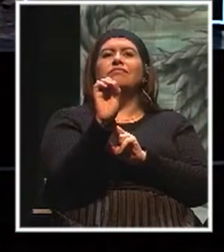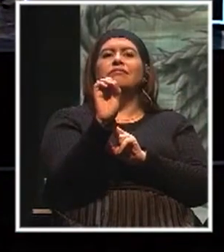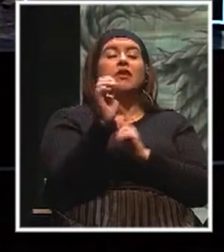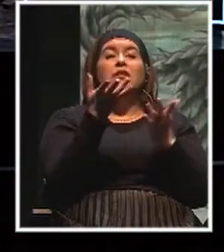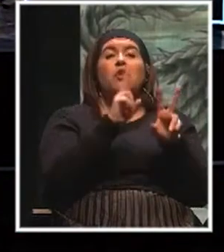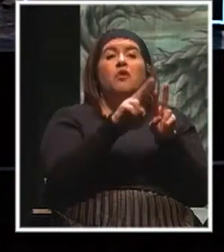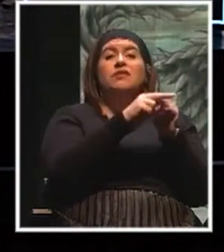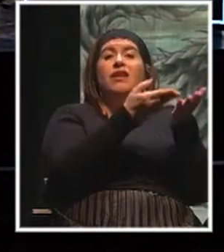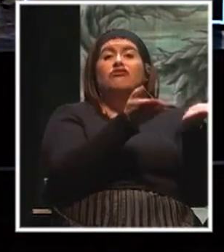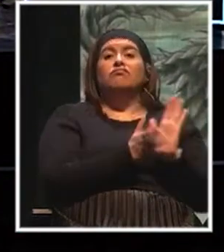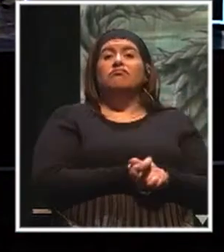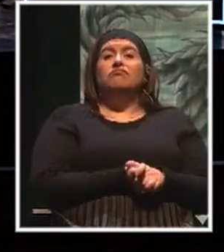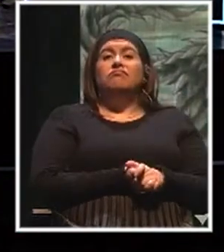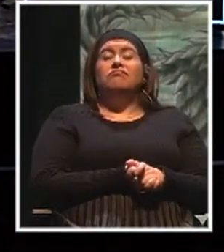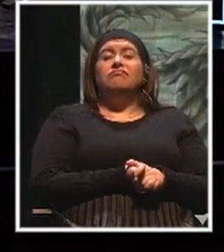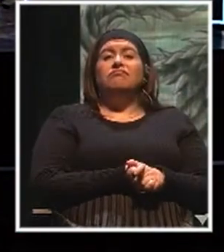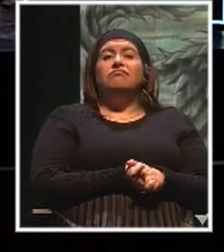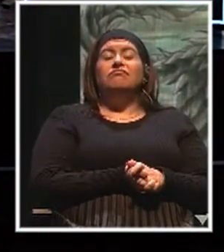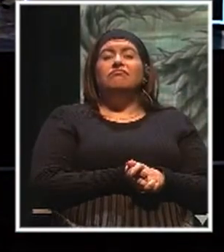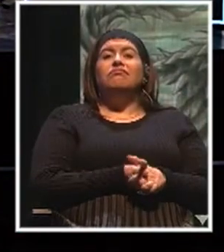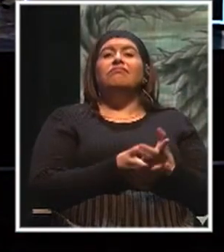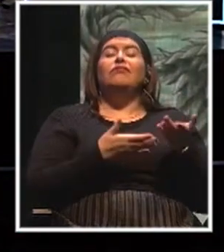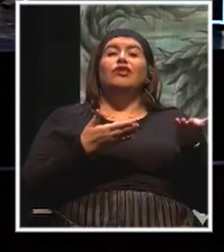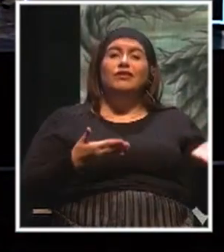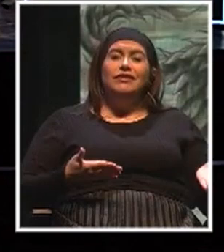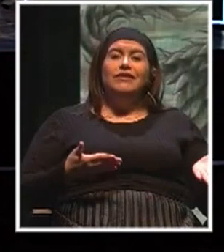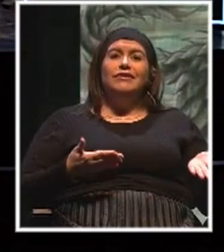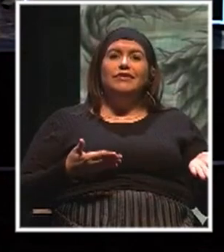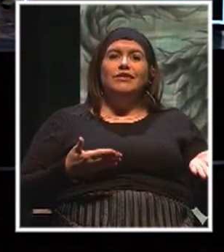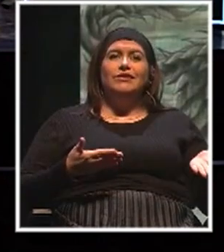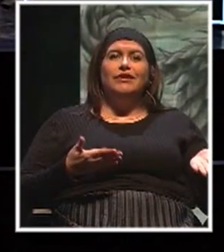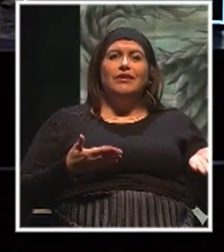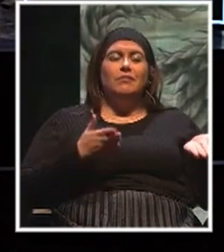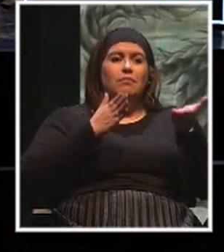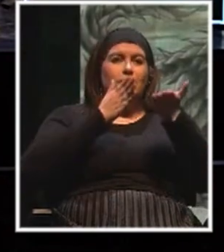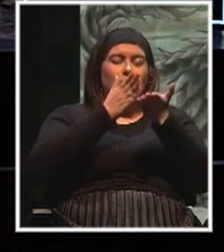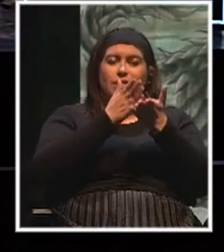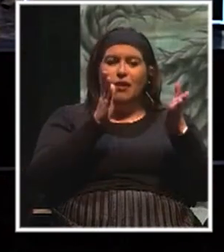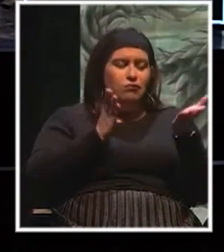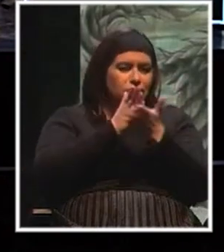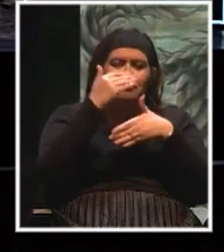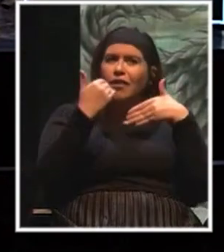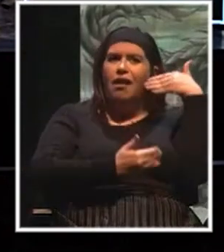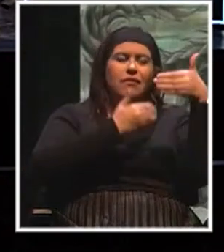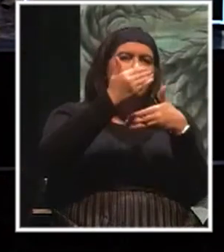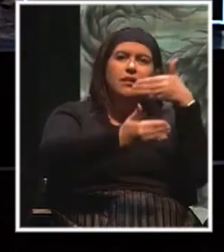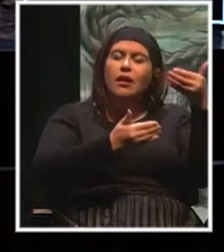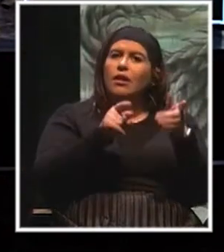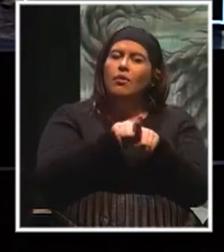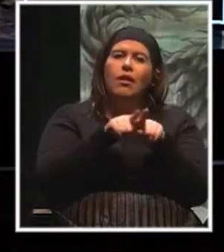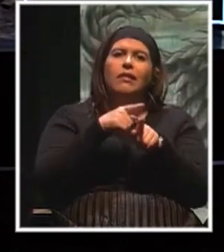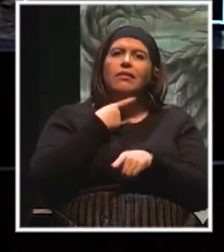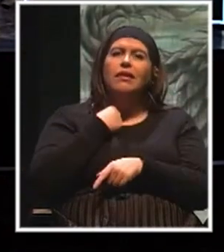They just opened the bottle cap and just did it. So it's interesting, there's like all of the innovation and